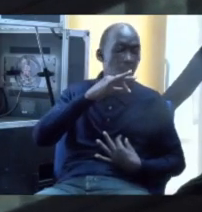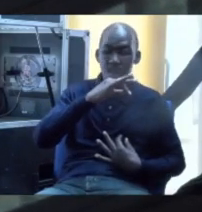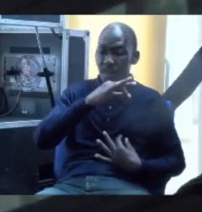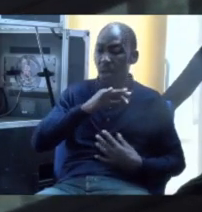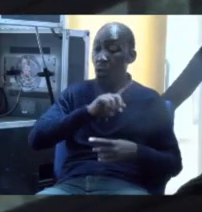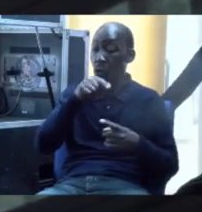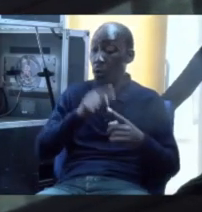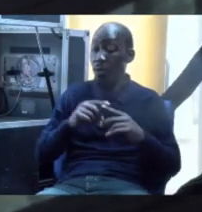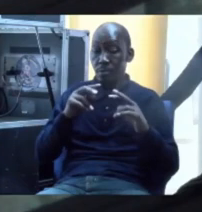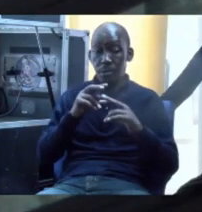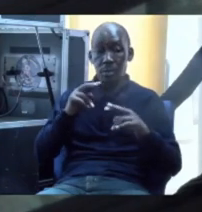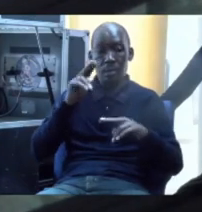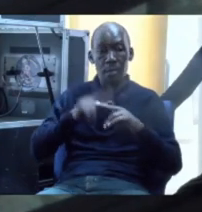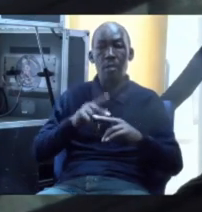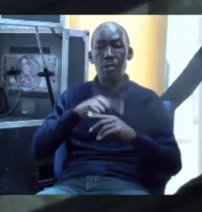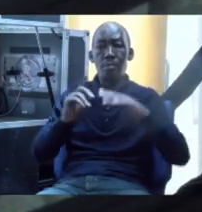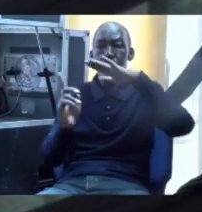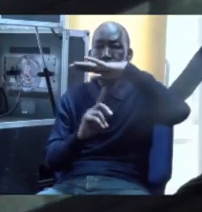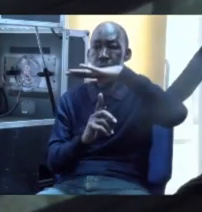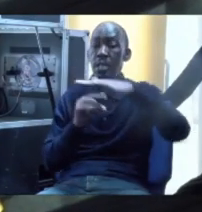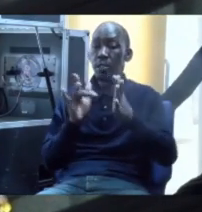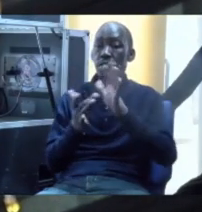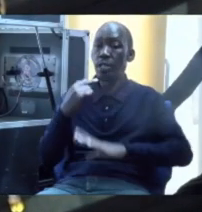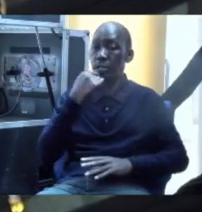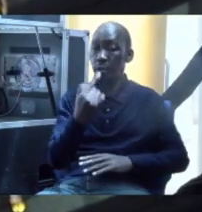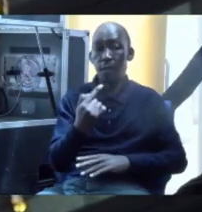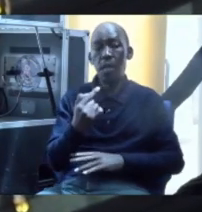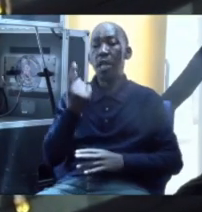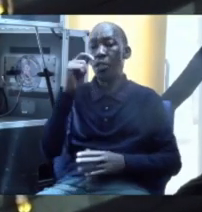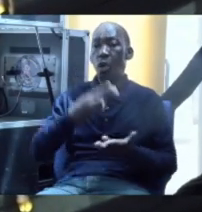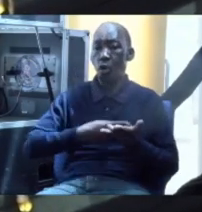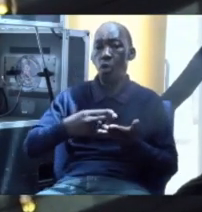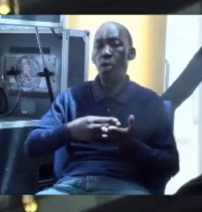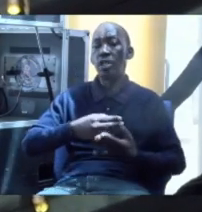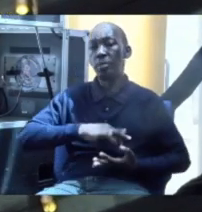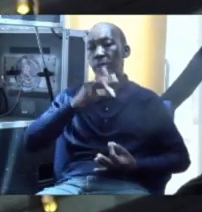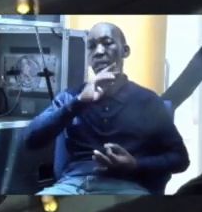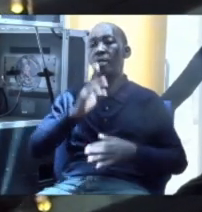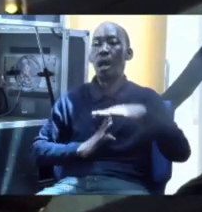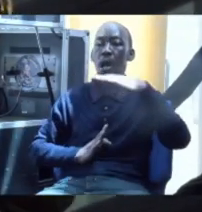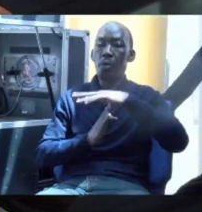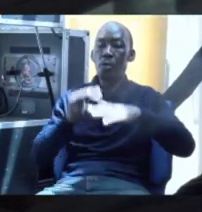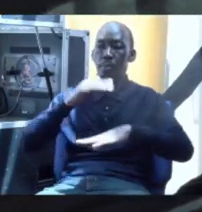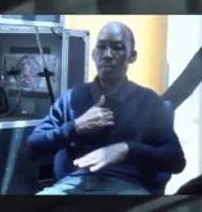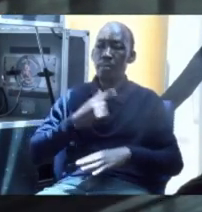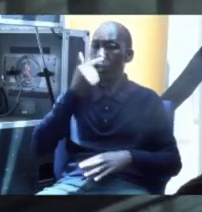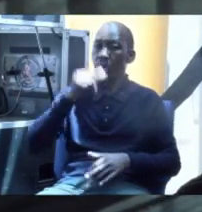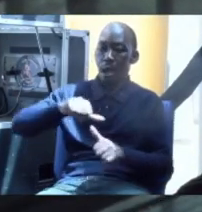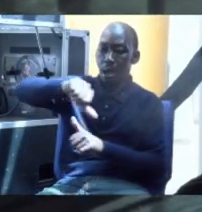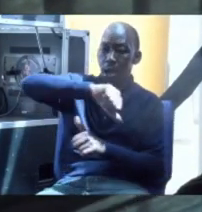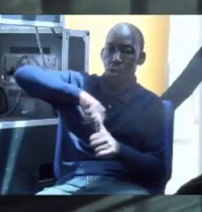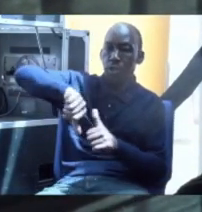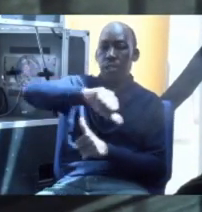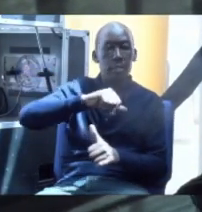When he started ministry, alipoanza huduma, he said, akasema, the Holy Spirit is upon me Roho Mtakatifu because he has anointed